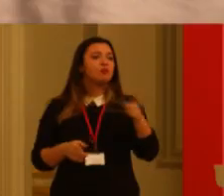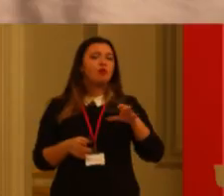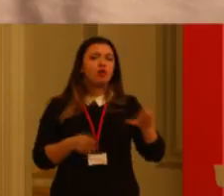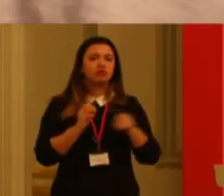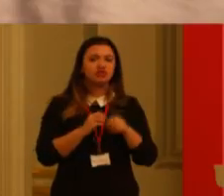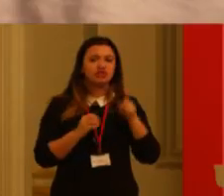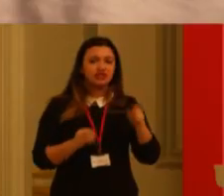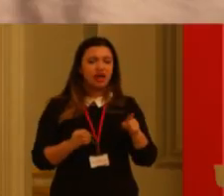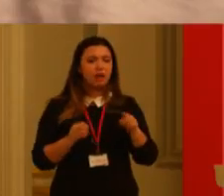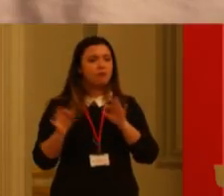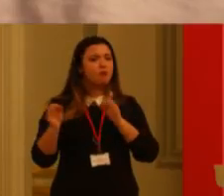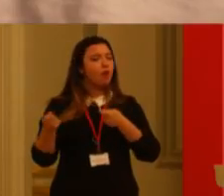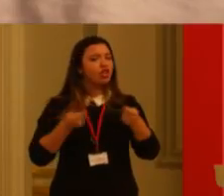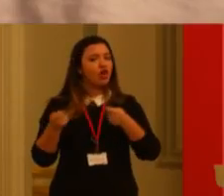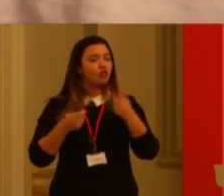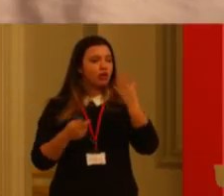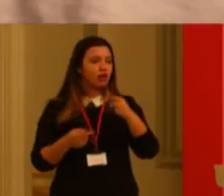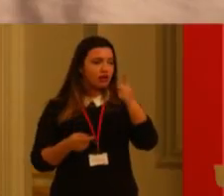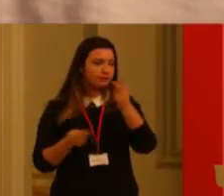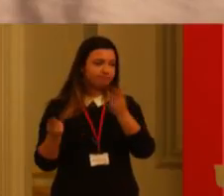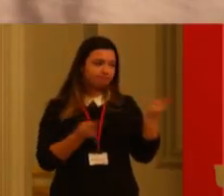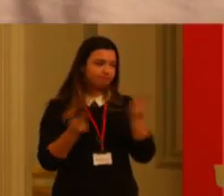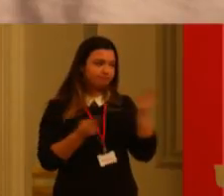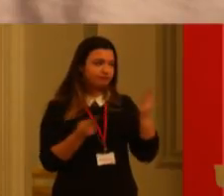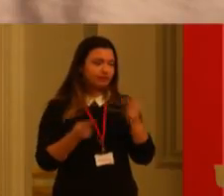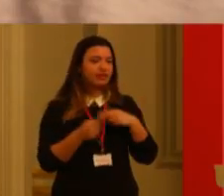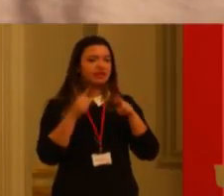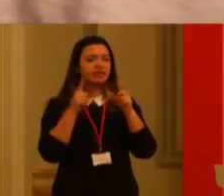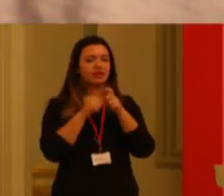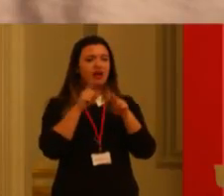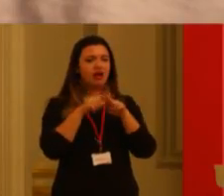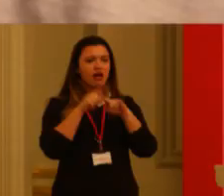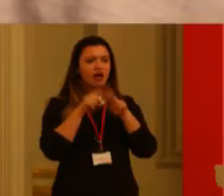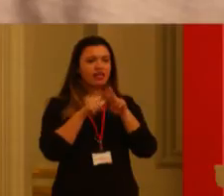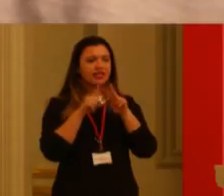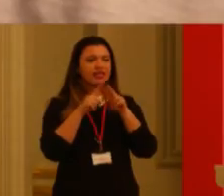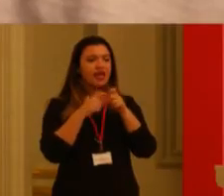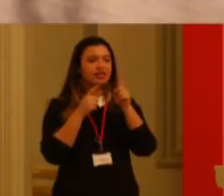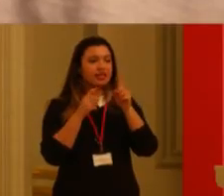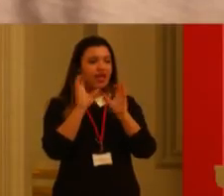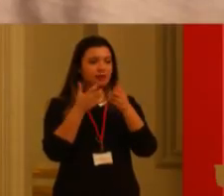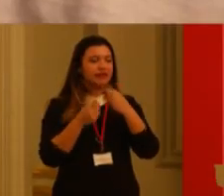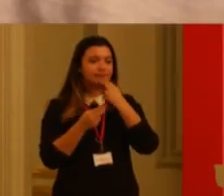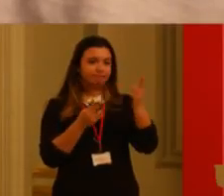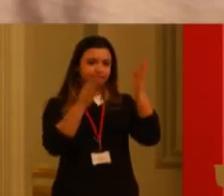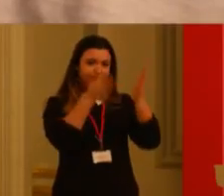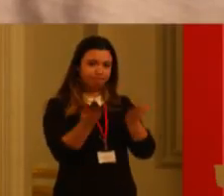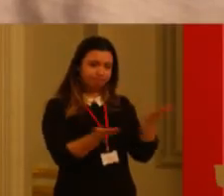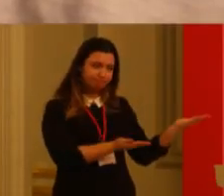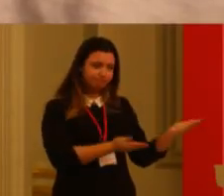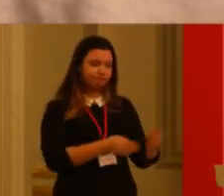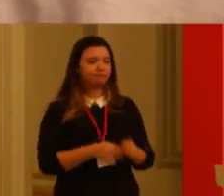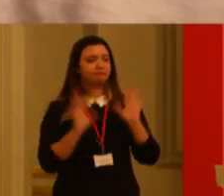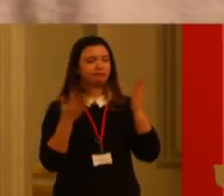family identities, and participation. So for this panel discussion, we will have Sarah Titis, who is the founder at